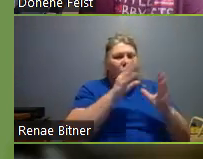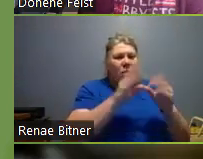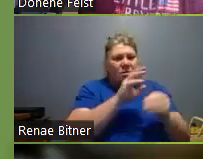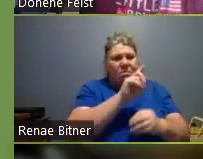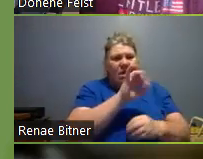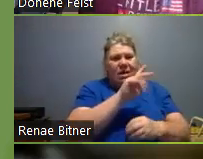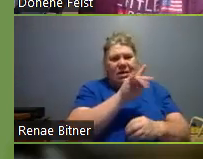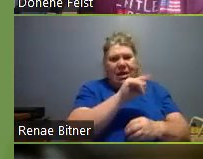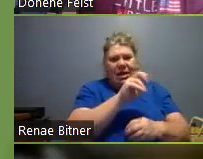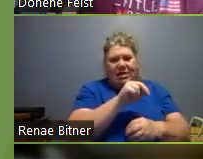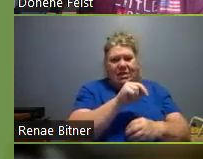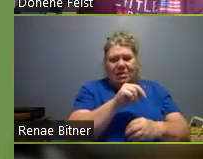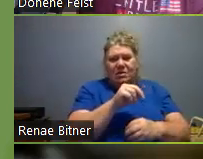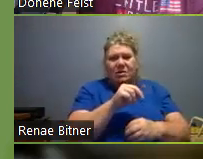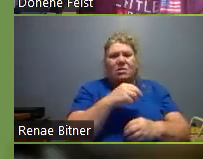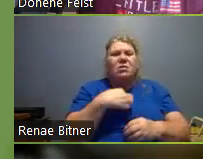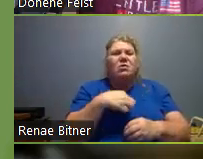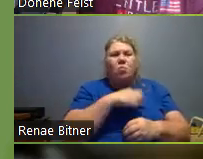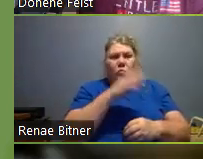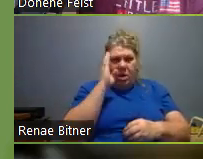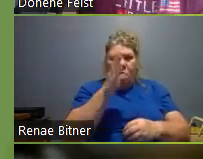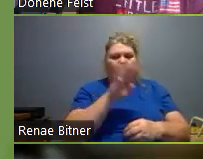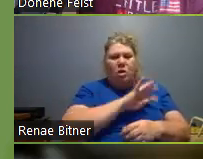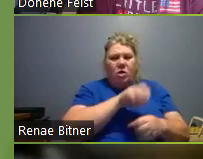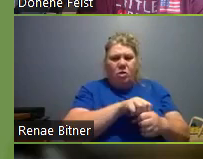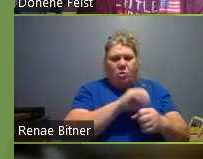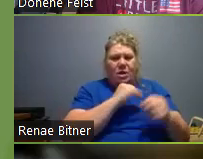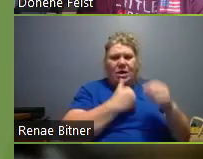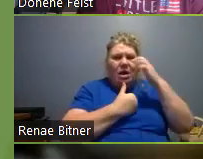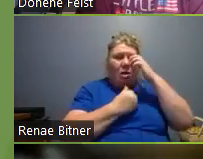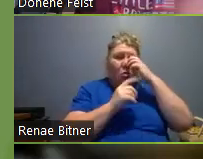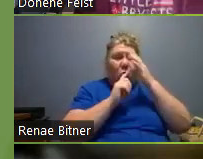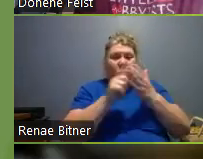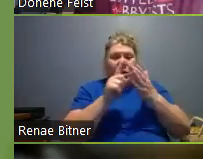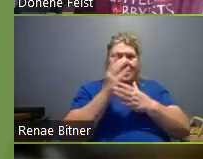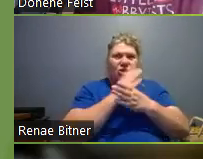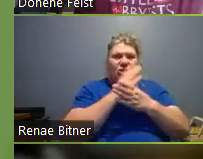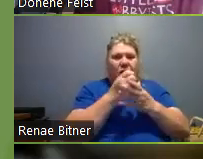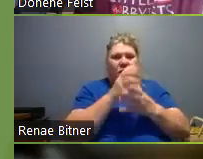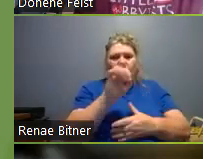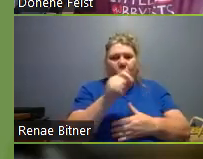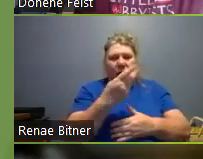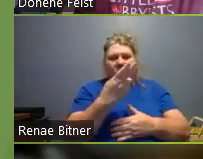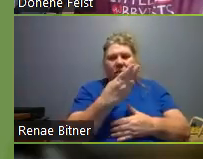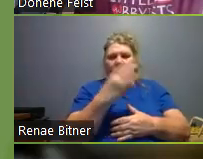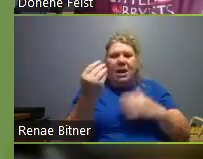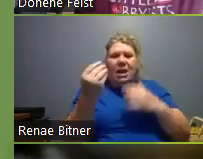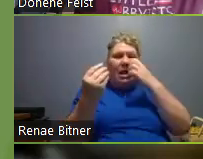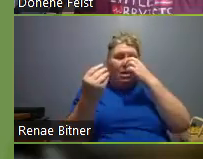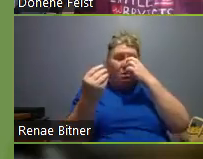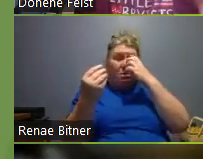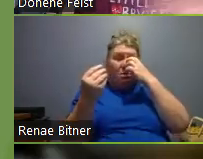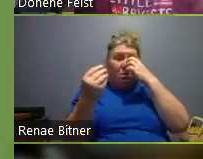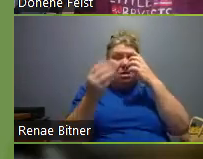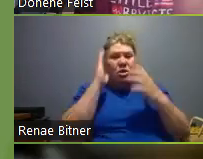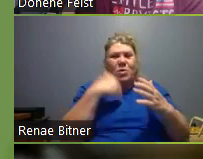the case may be, we'll put that into our, weekly share the wealth, and you'll